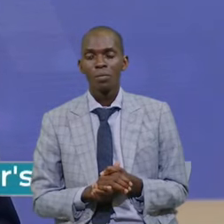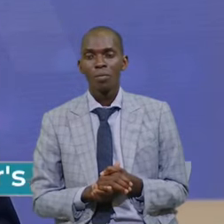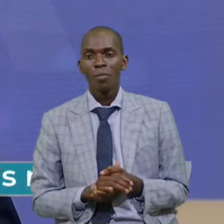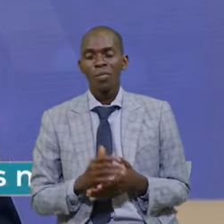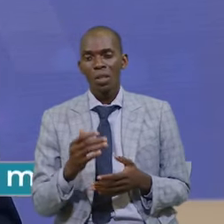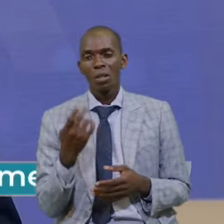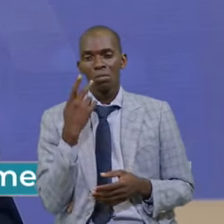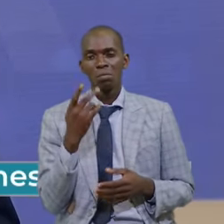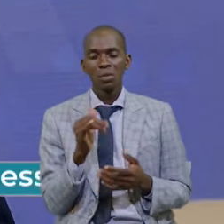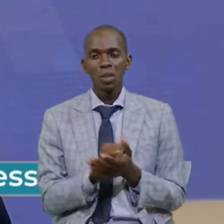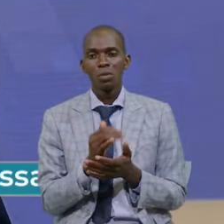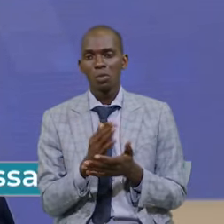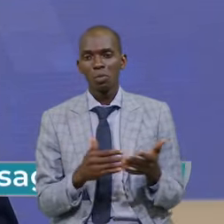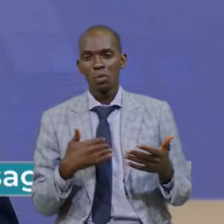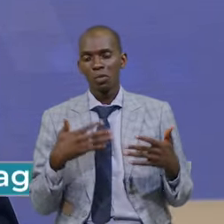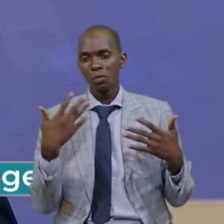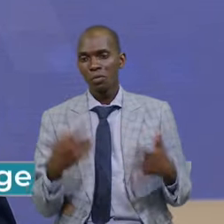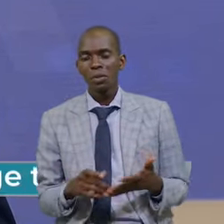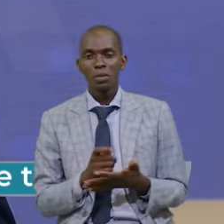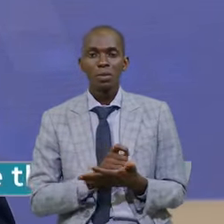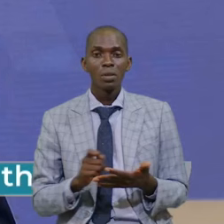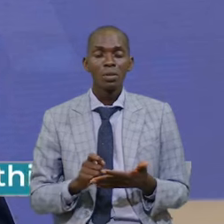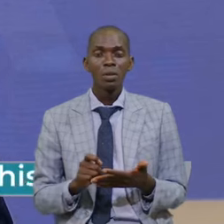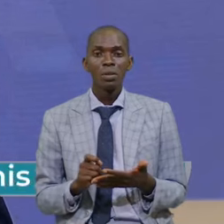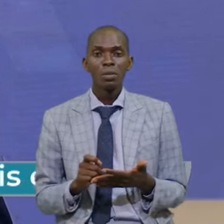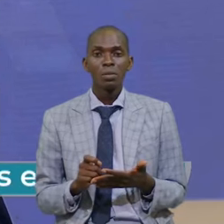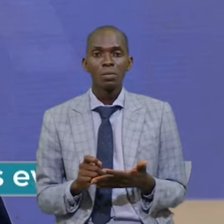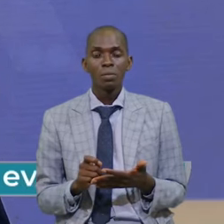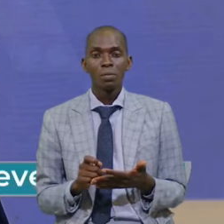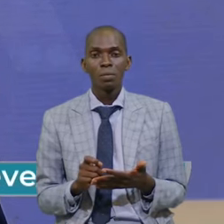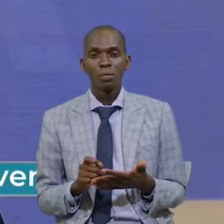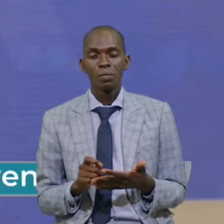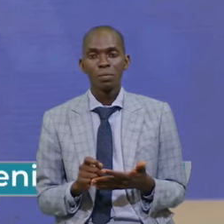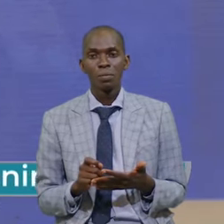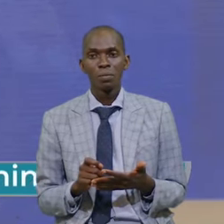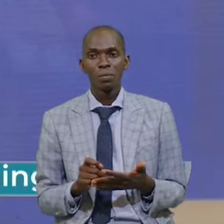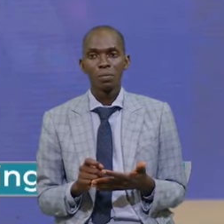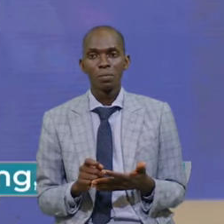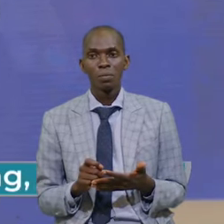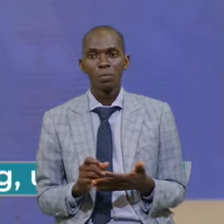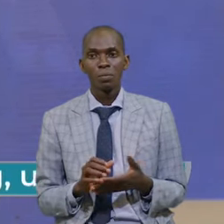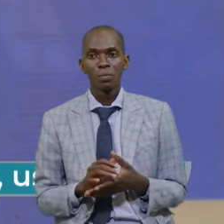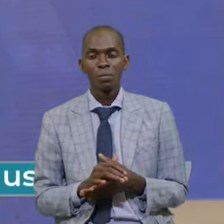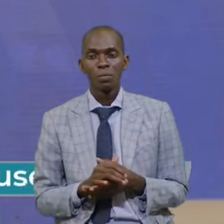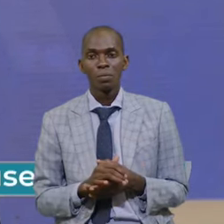here, if you are finished, can you wave your flag or anything you are giving to show us that you are true?